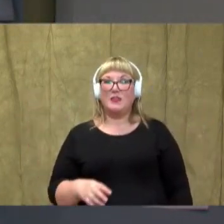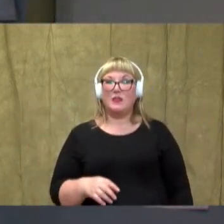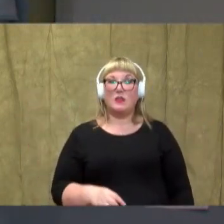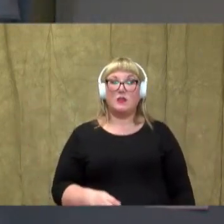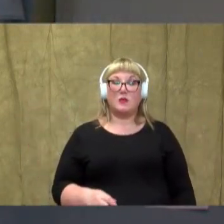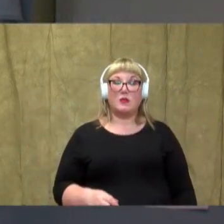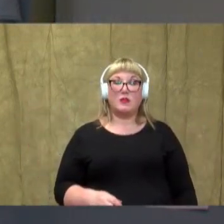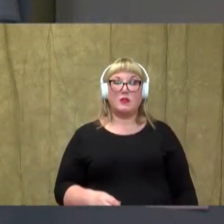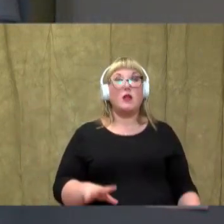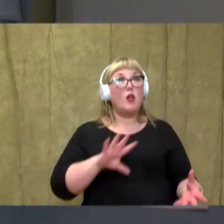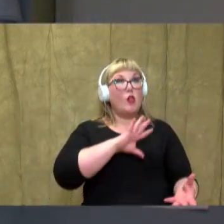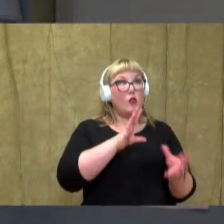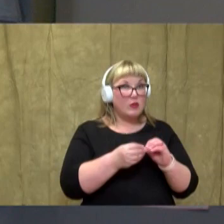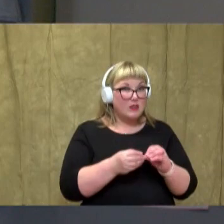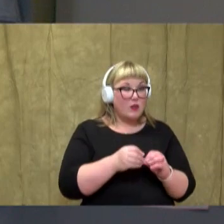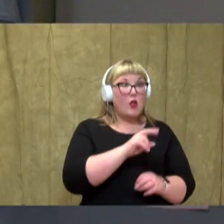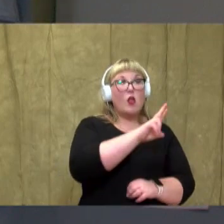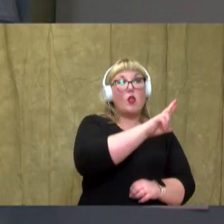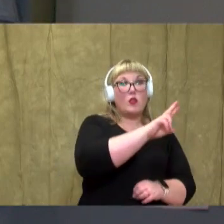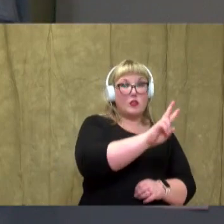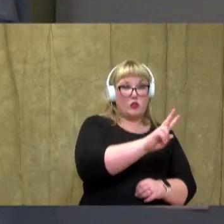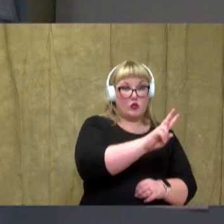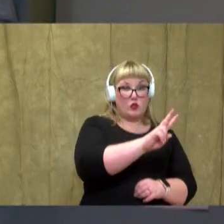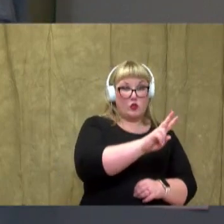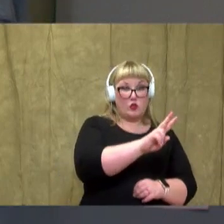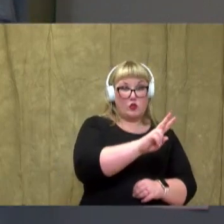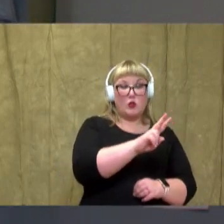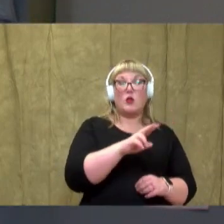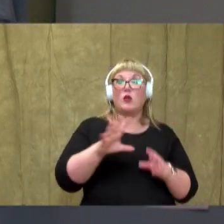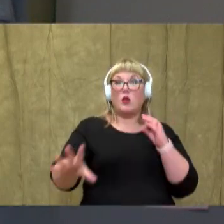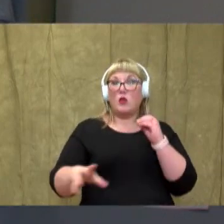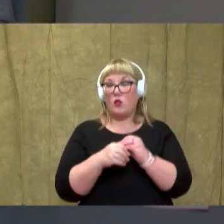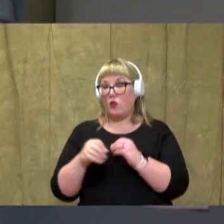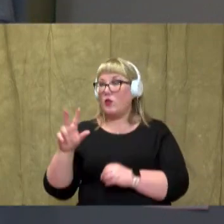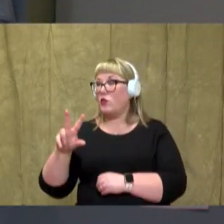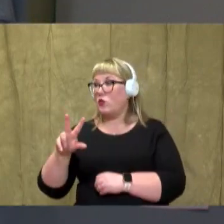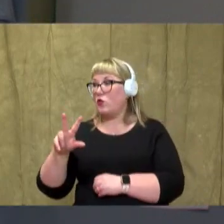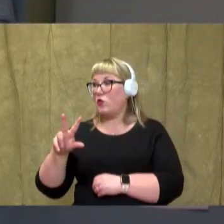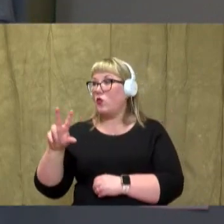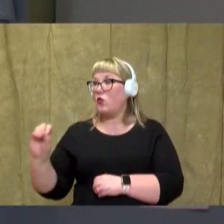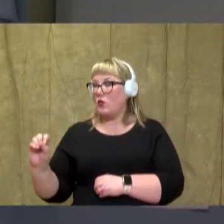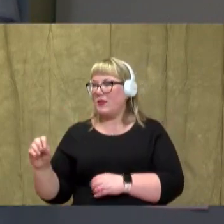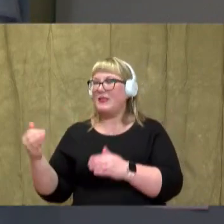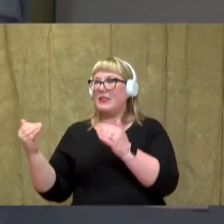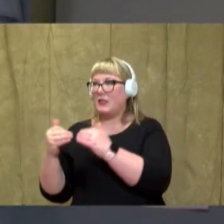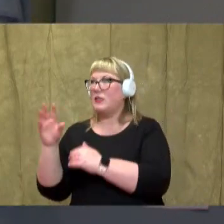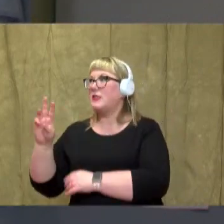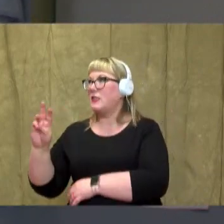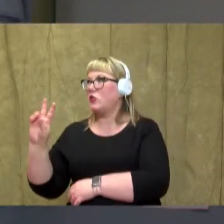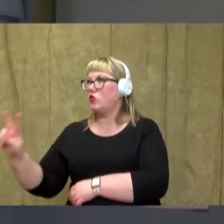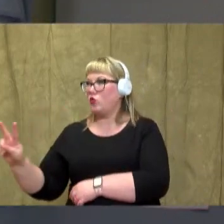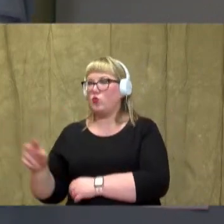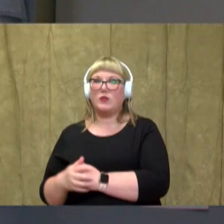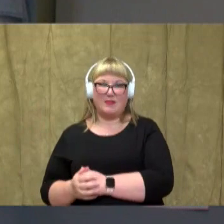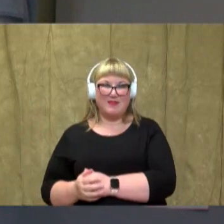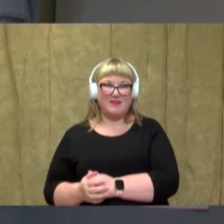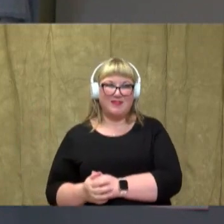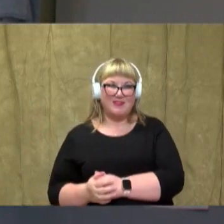So the sum is 30 plus 32 gives us 62.